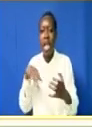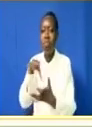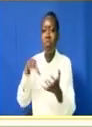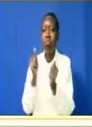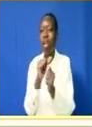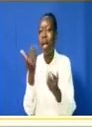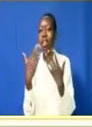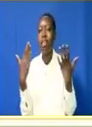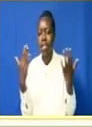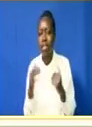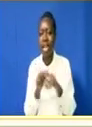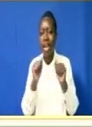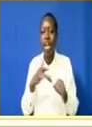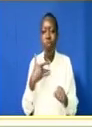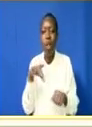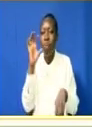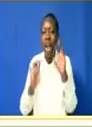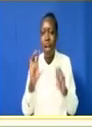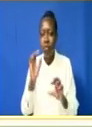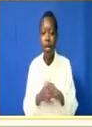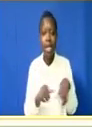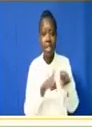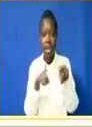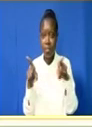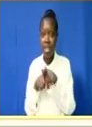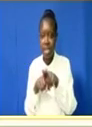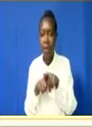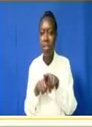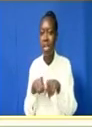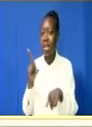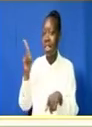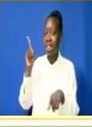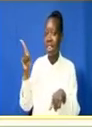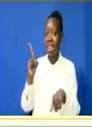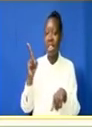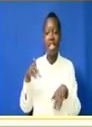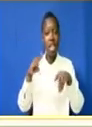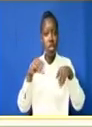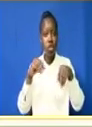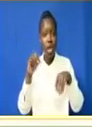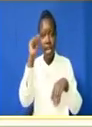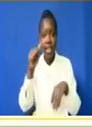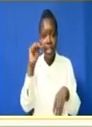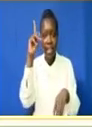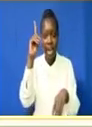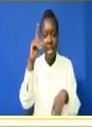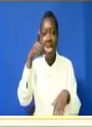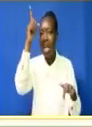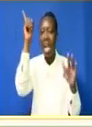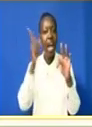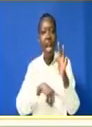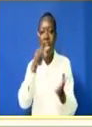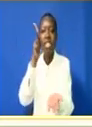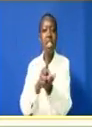Mm. The other one, it has the poorest water retention. Okay. Clay soil had the best water retention, but poor